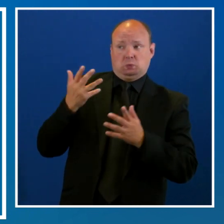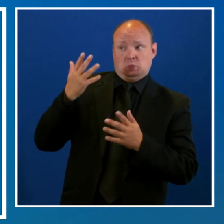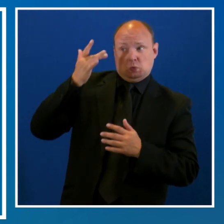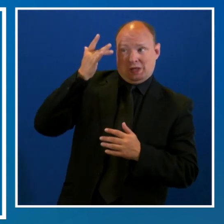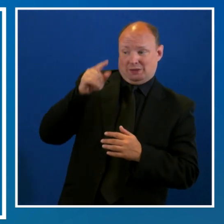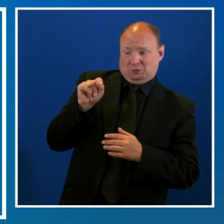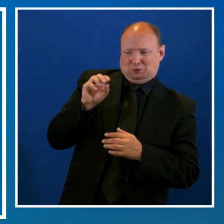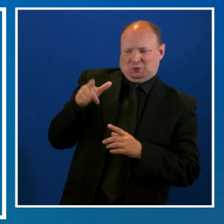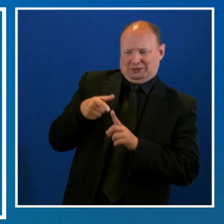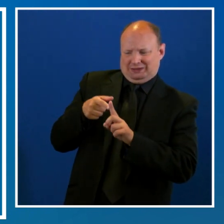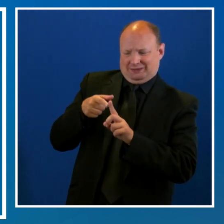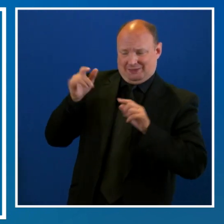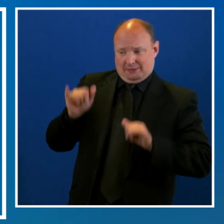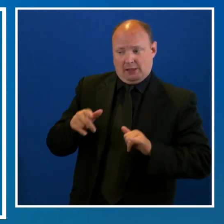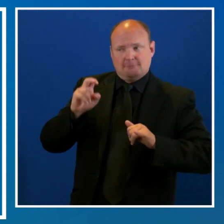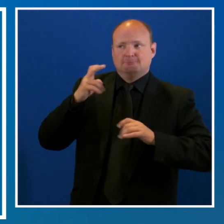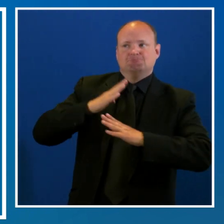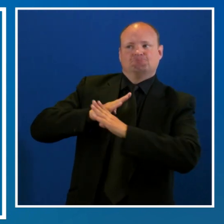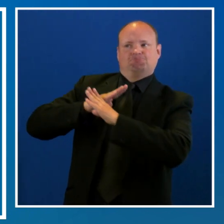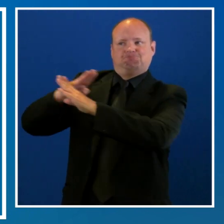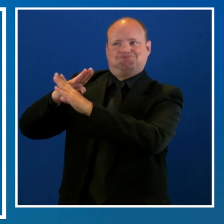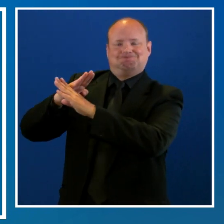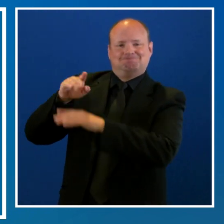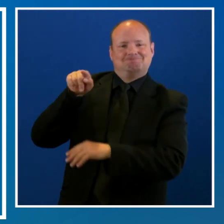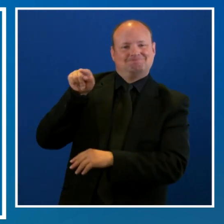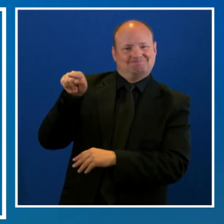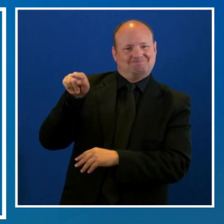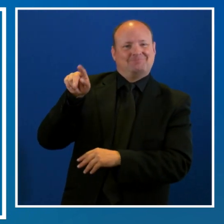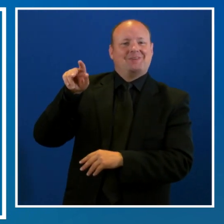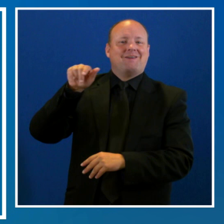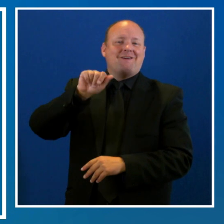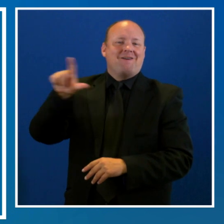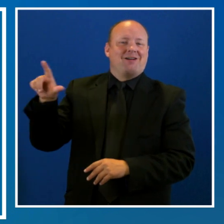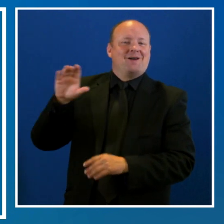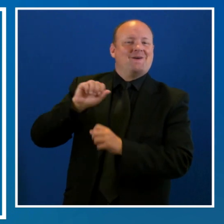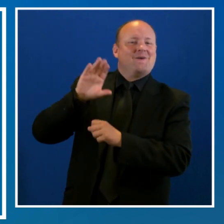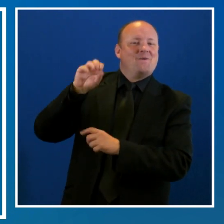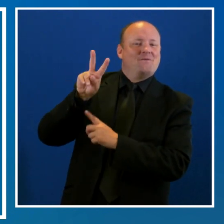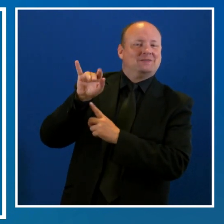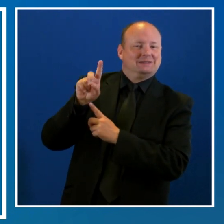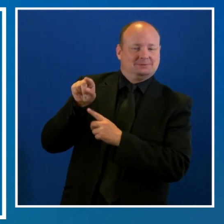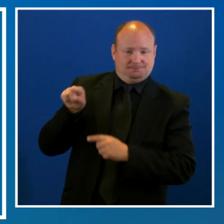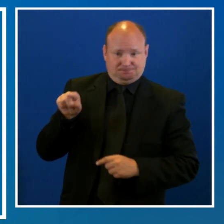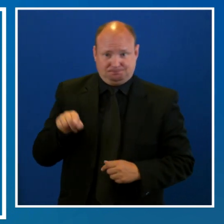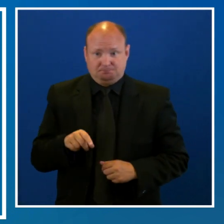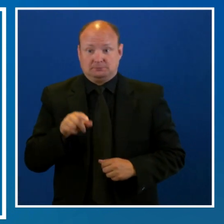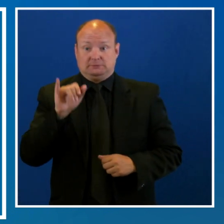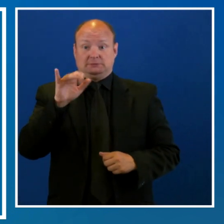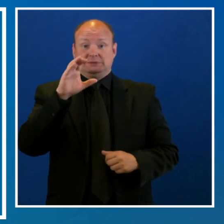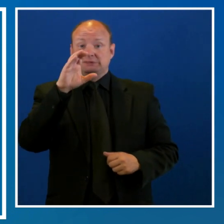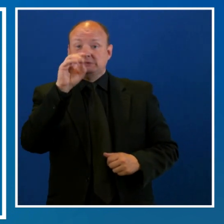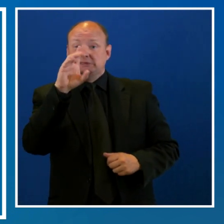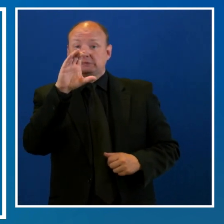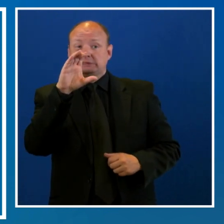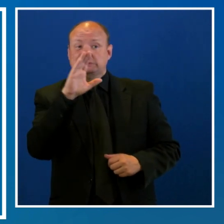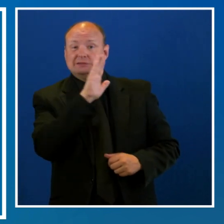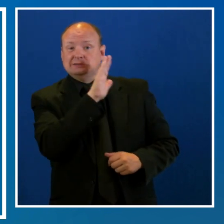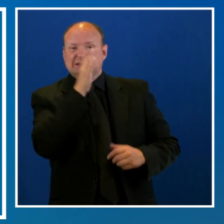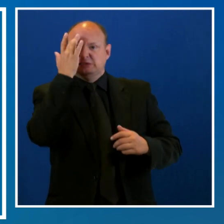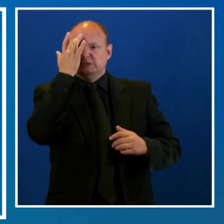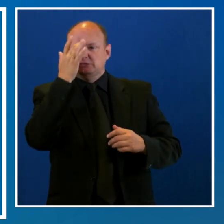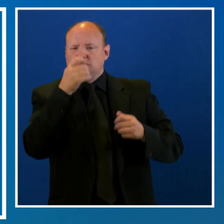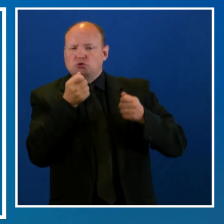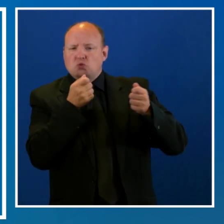lives. A 5-month CDC study found that over 99% of